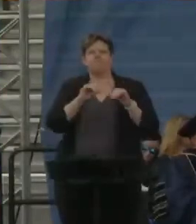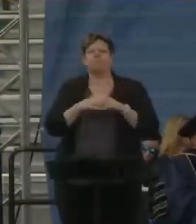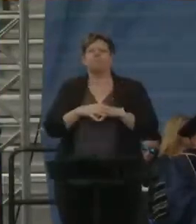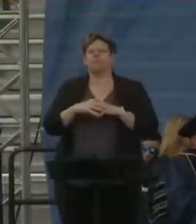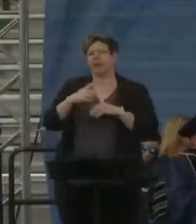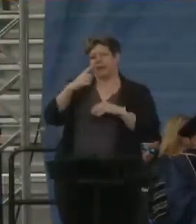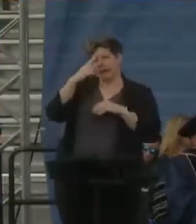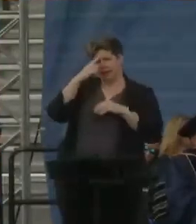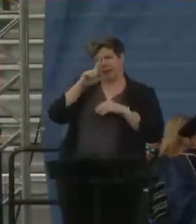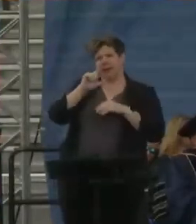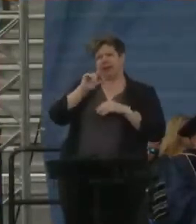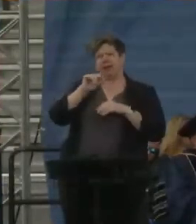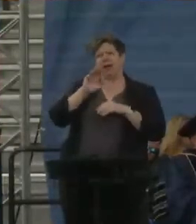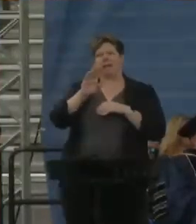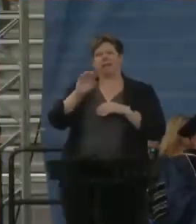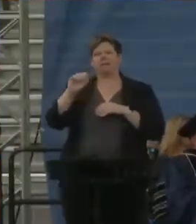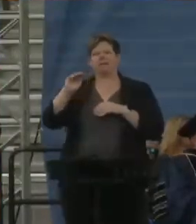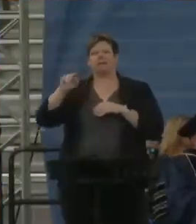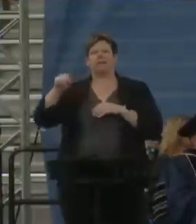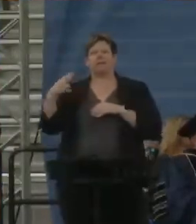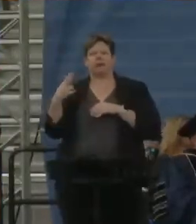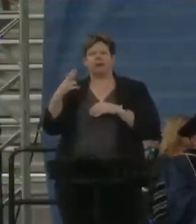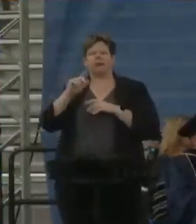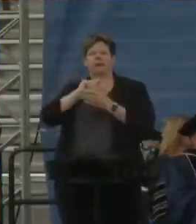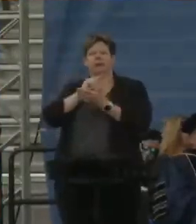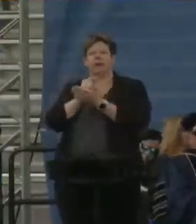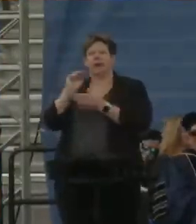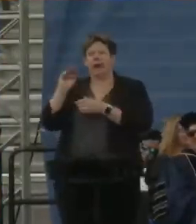of Caleb Smith, who is graduating with his MBA